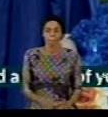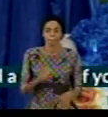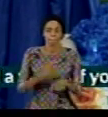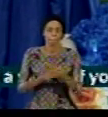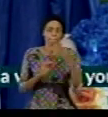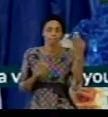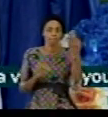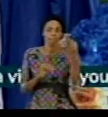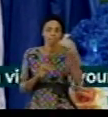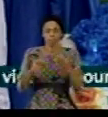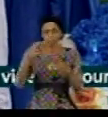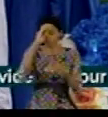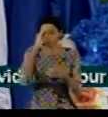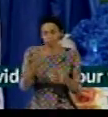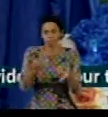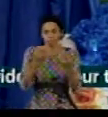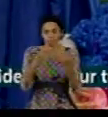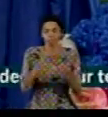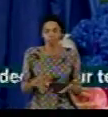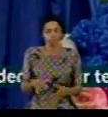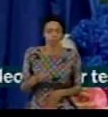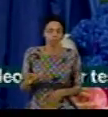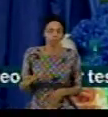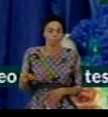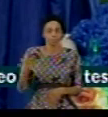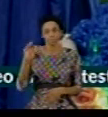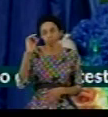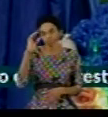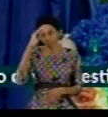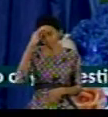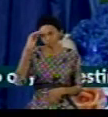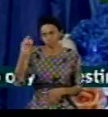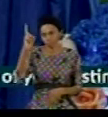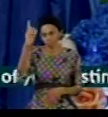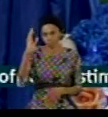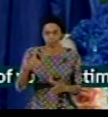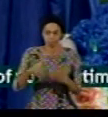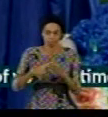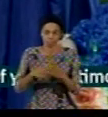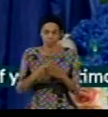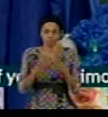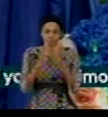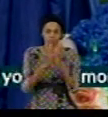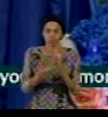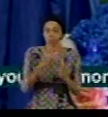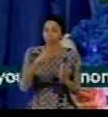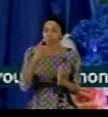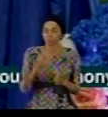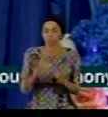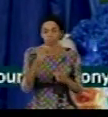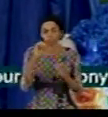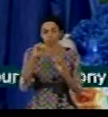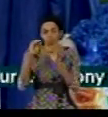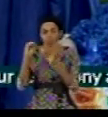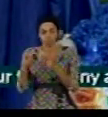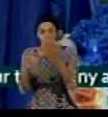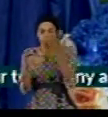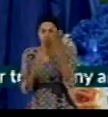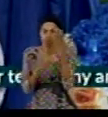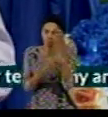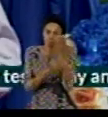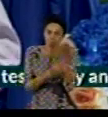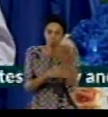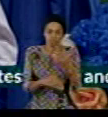so I just started to pray he said we should let a hand